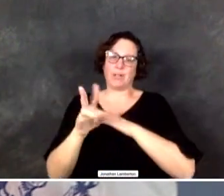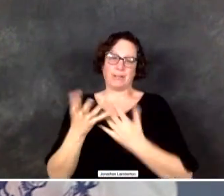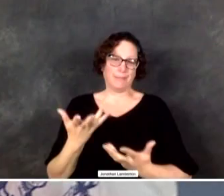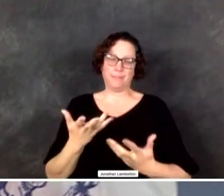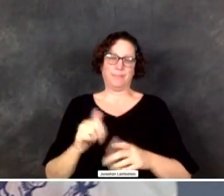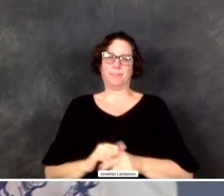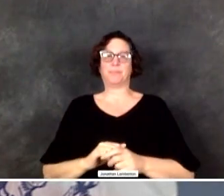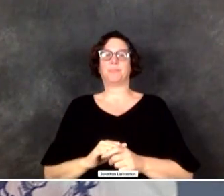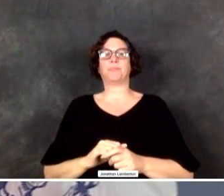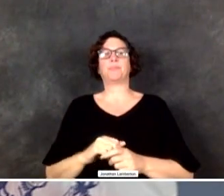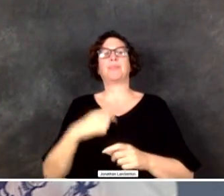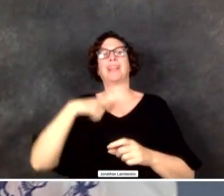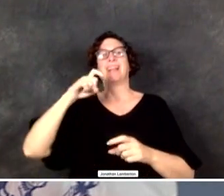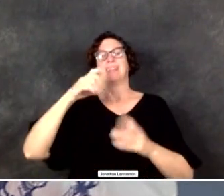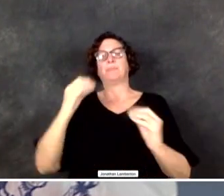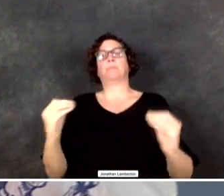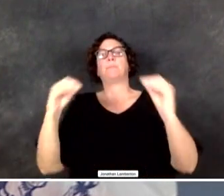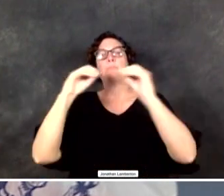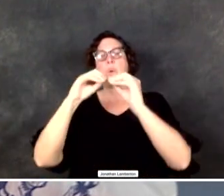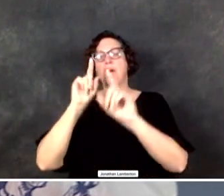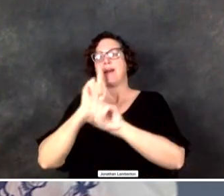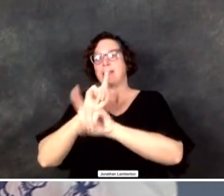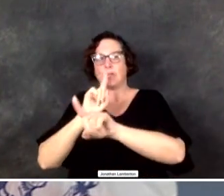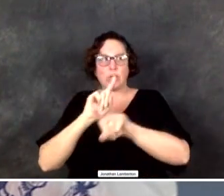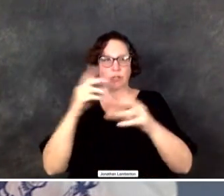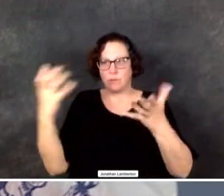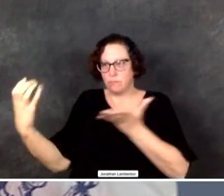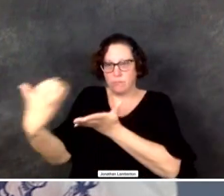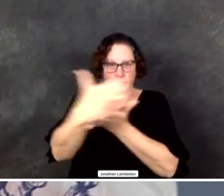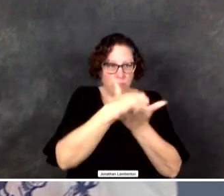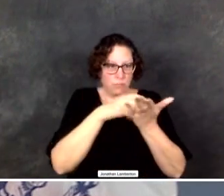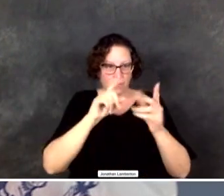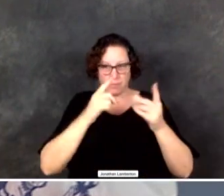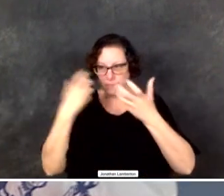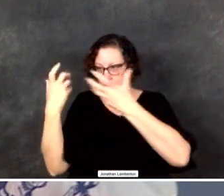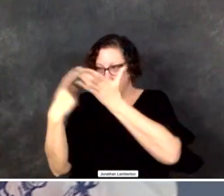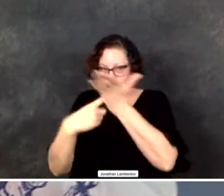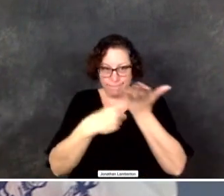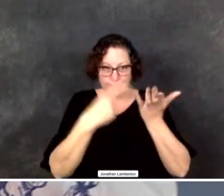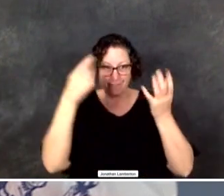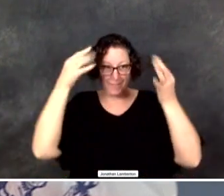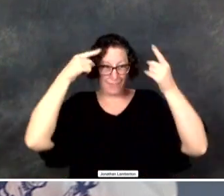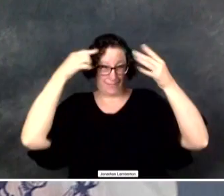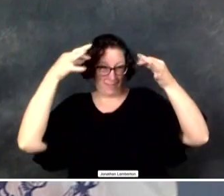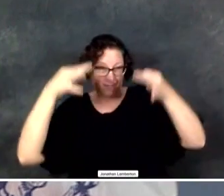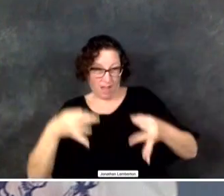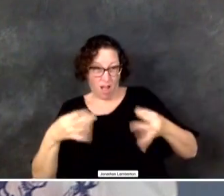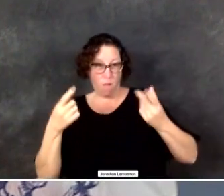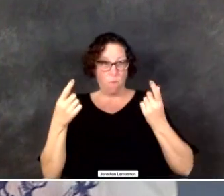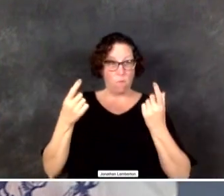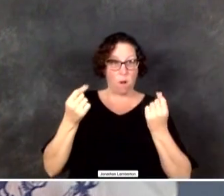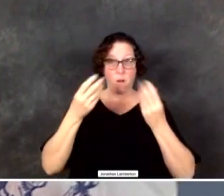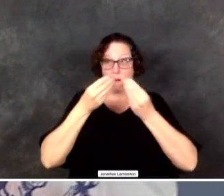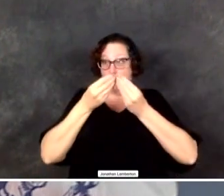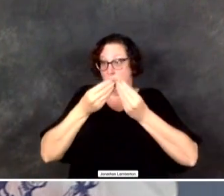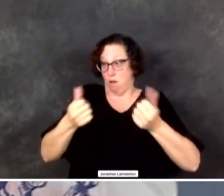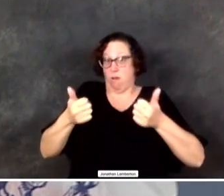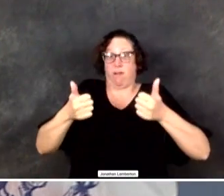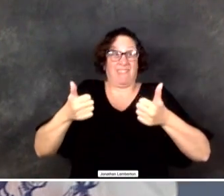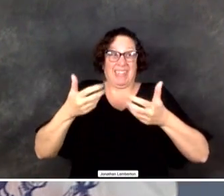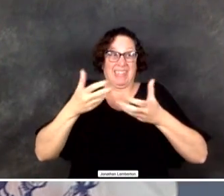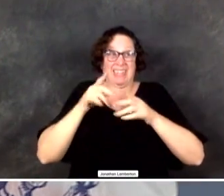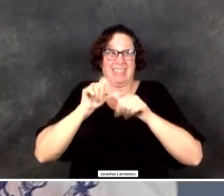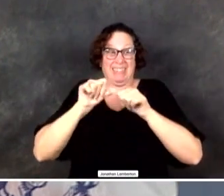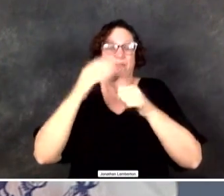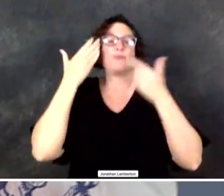answers. I feel a lot more confident about anything starting in September than I do something starting in July. But to the last part of